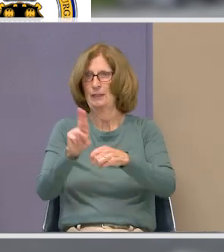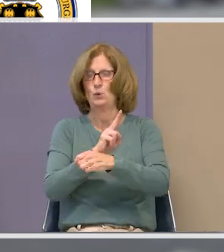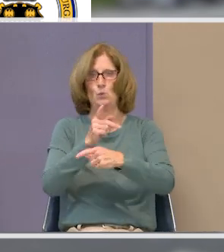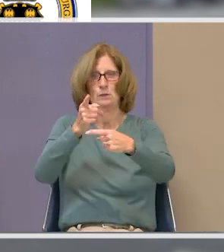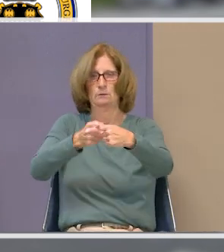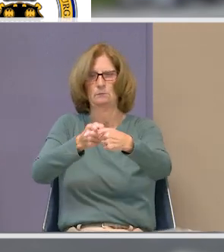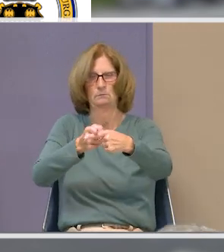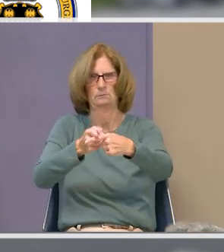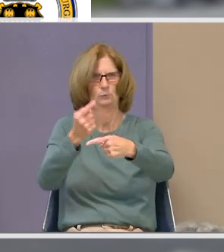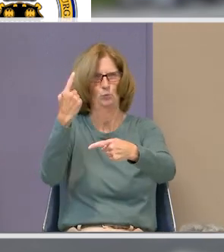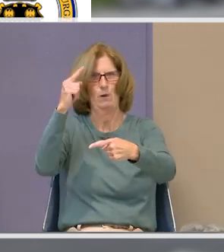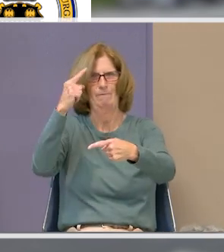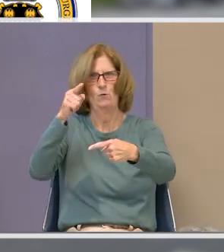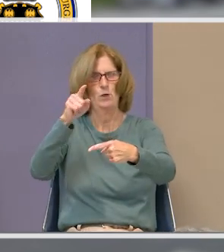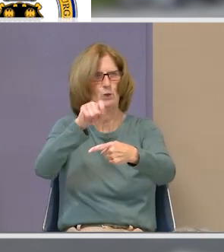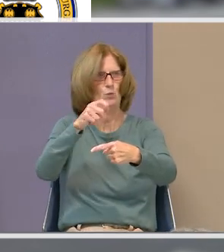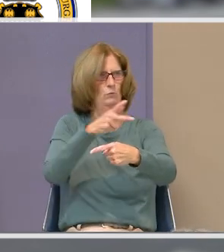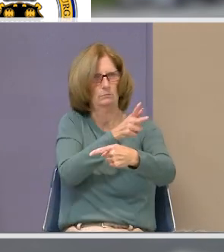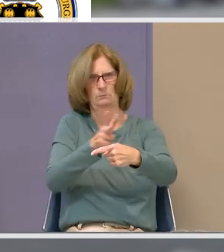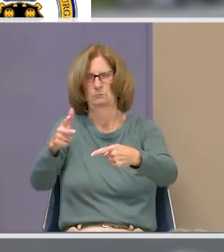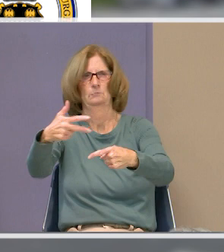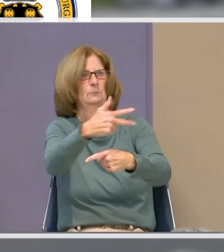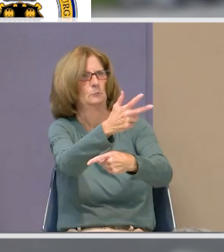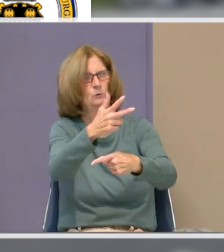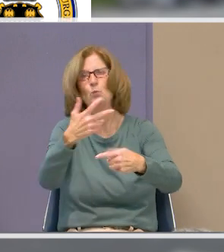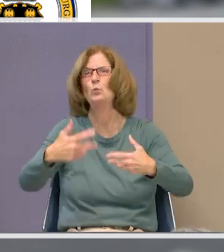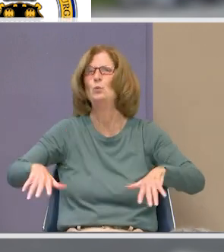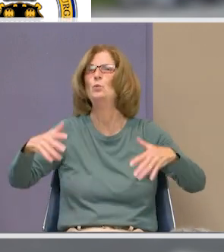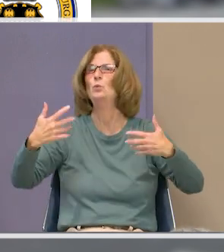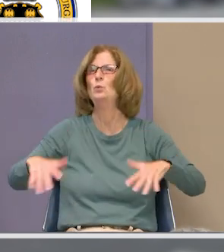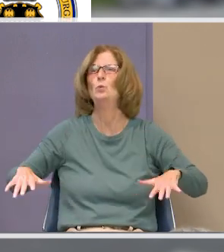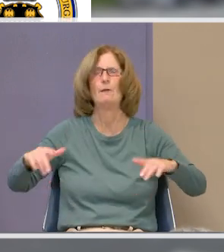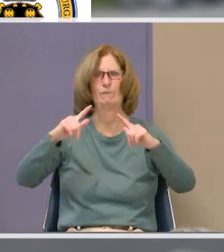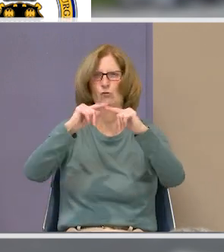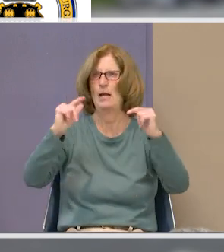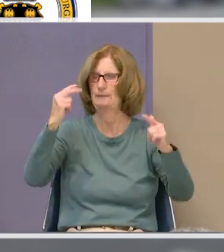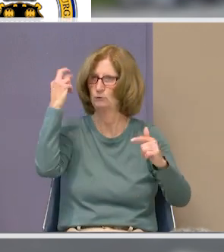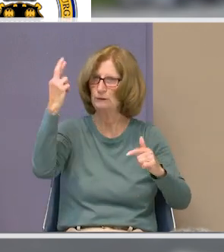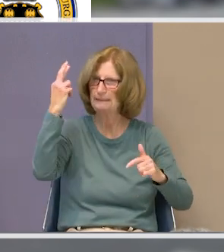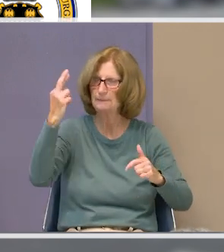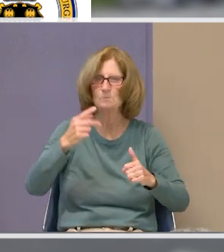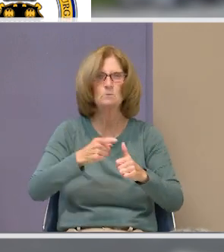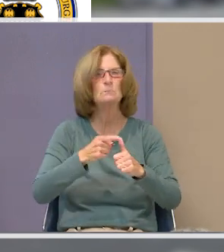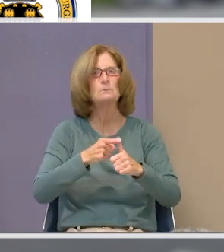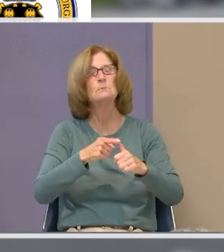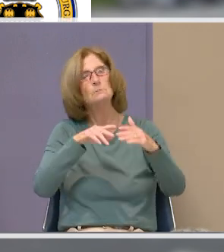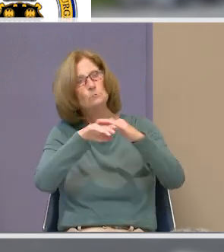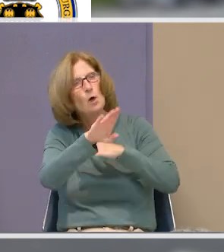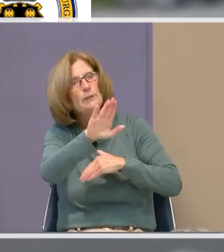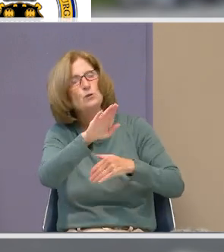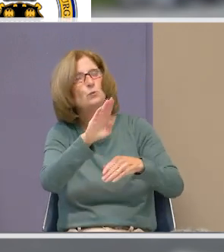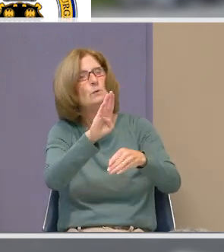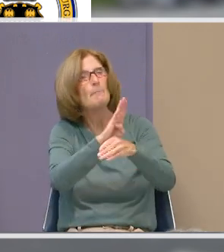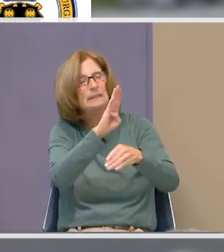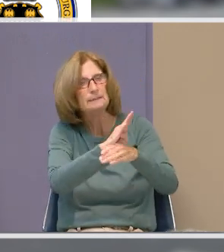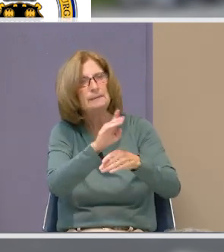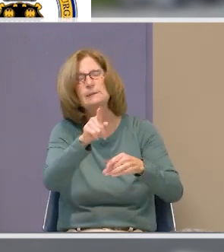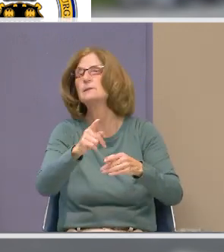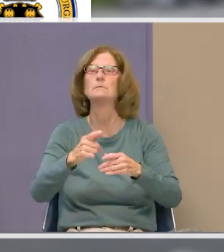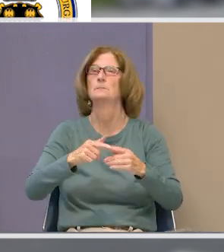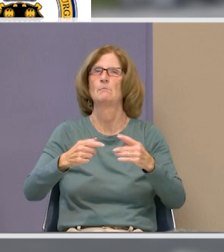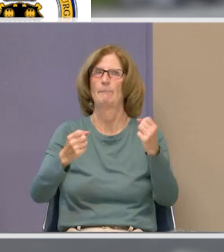people why they primarily use the intersection. We had a good variety between accessing the local businesses, commuting to work or